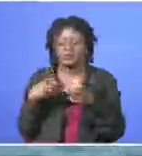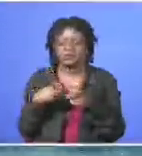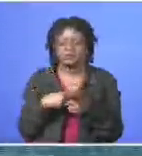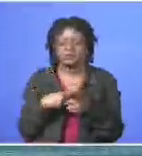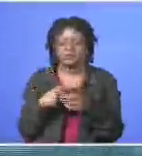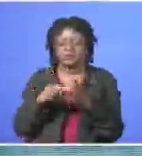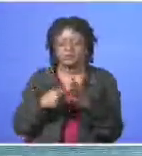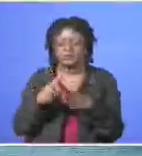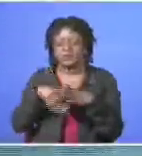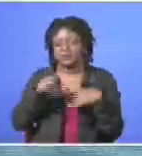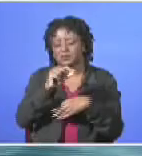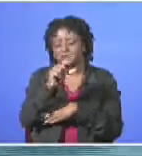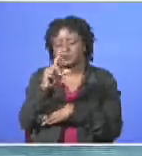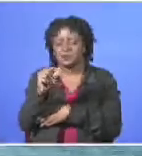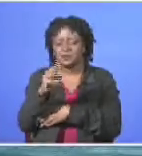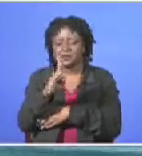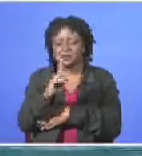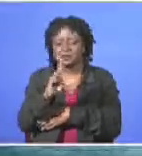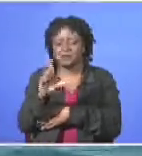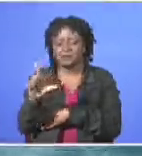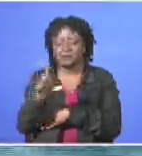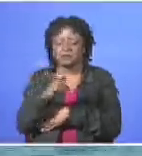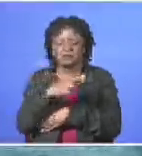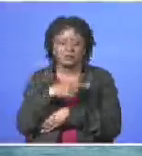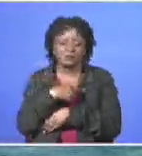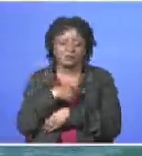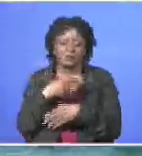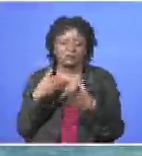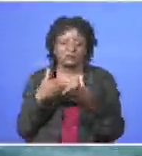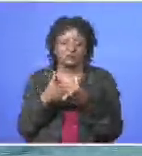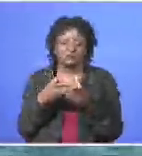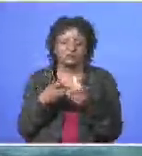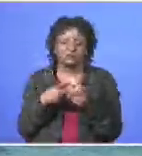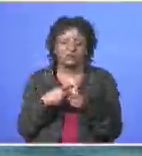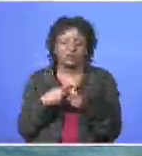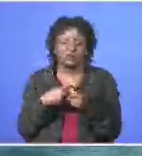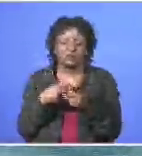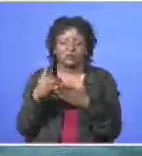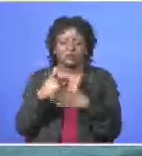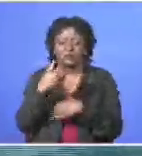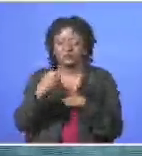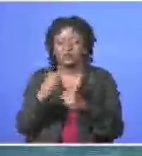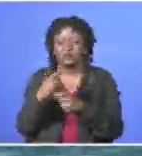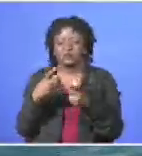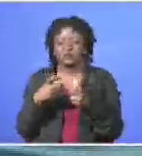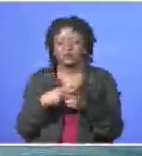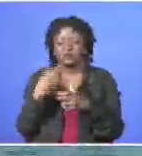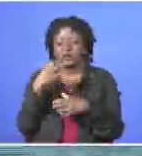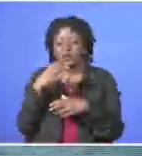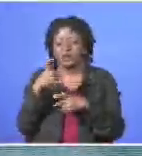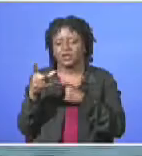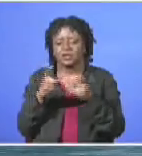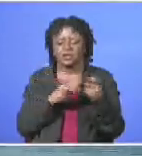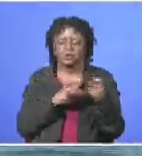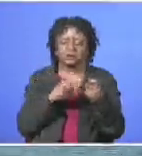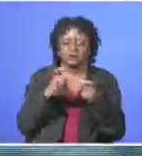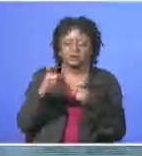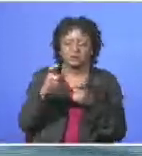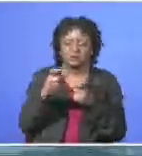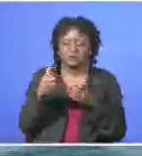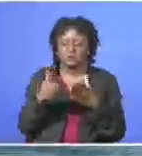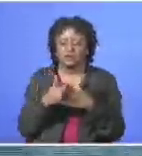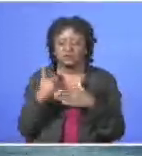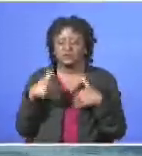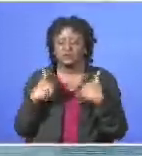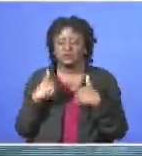the 2020 edition of the Bull Reg Regatta over in Exuma, with the New Year's races being hotly contested and a new young face making his